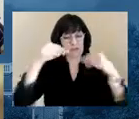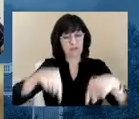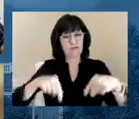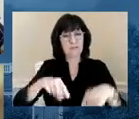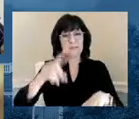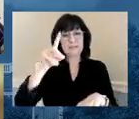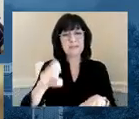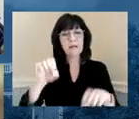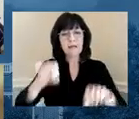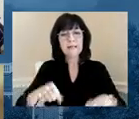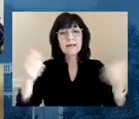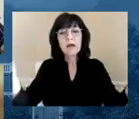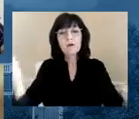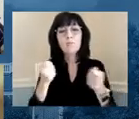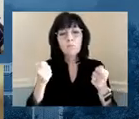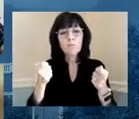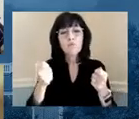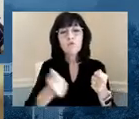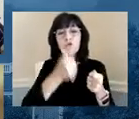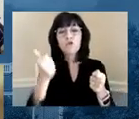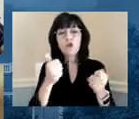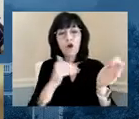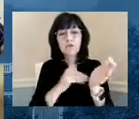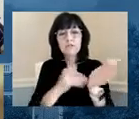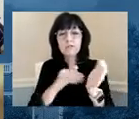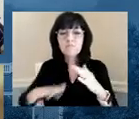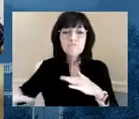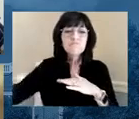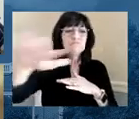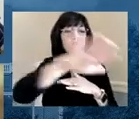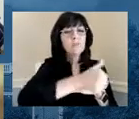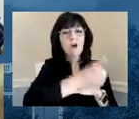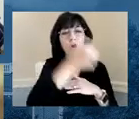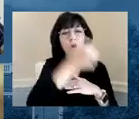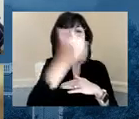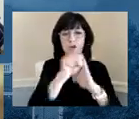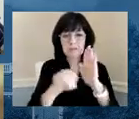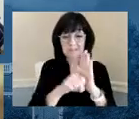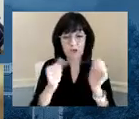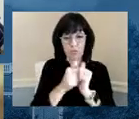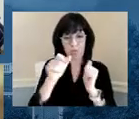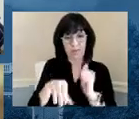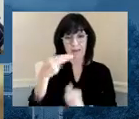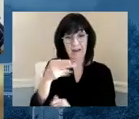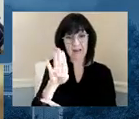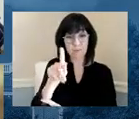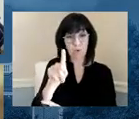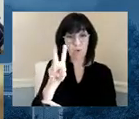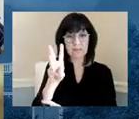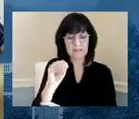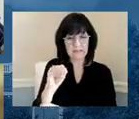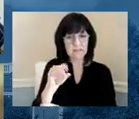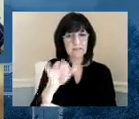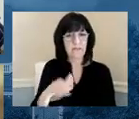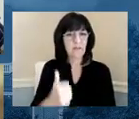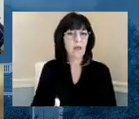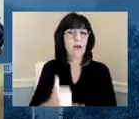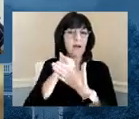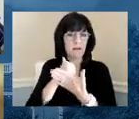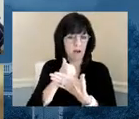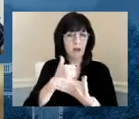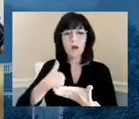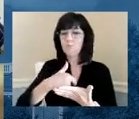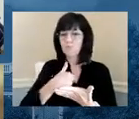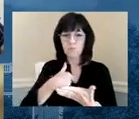medical expertise more easily across state lines with House Bill 160 is tremendously significant in terms of access to